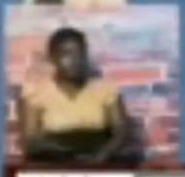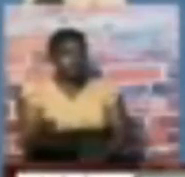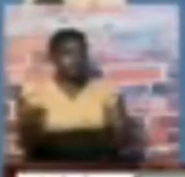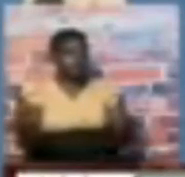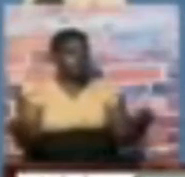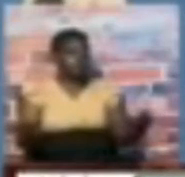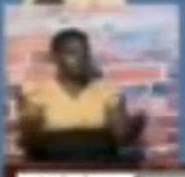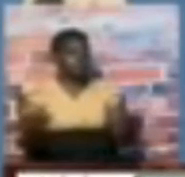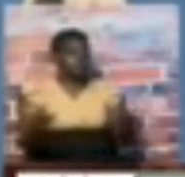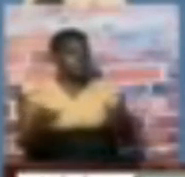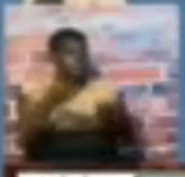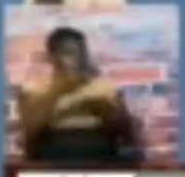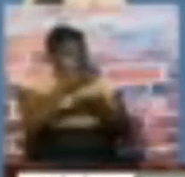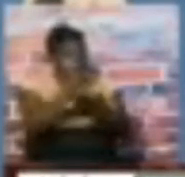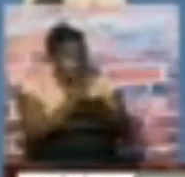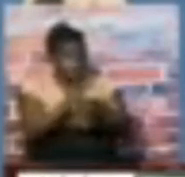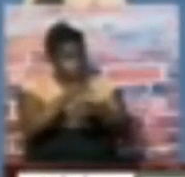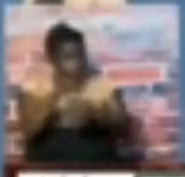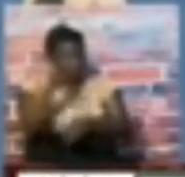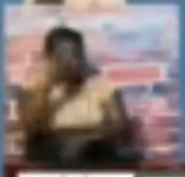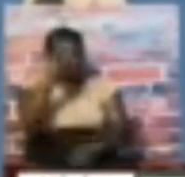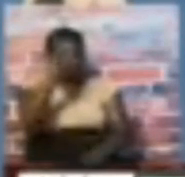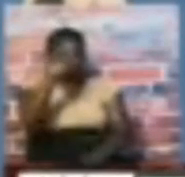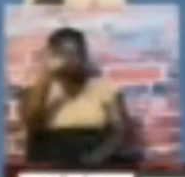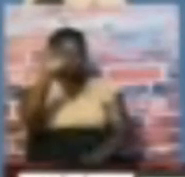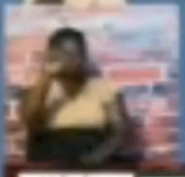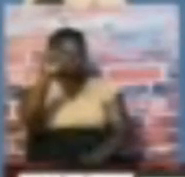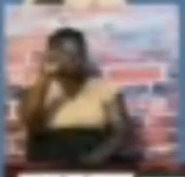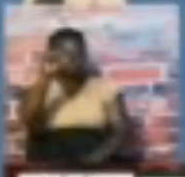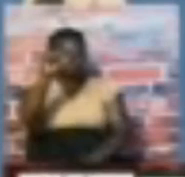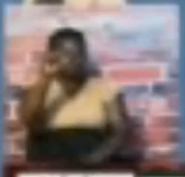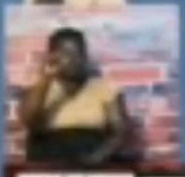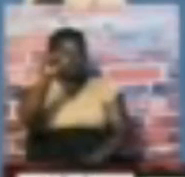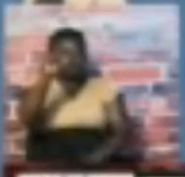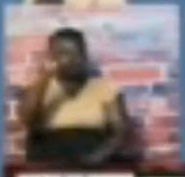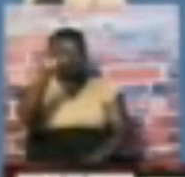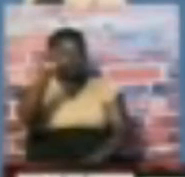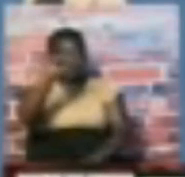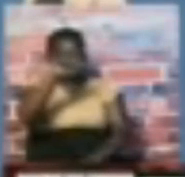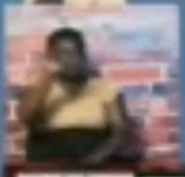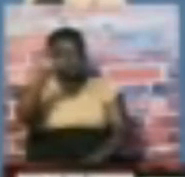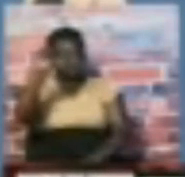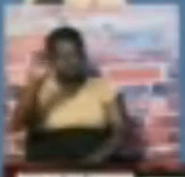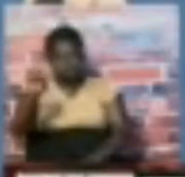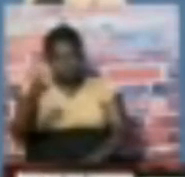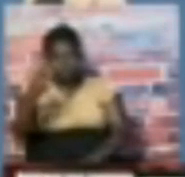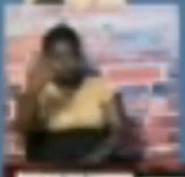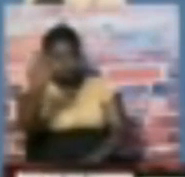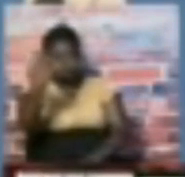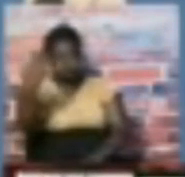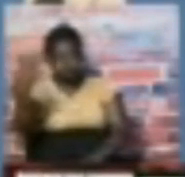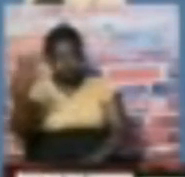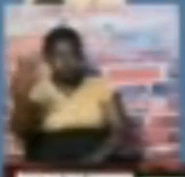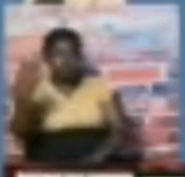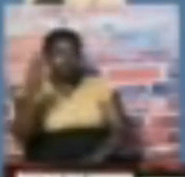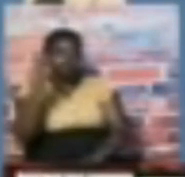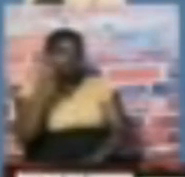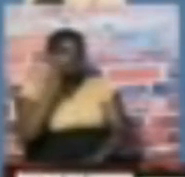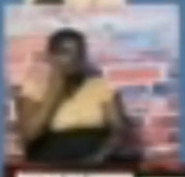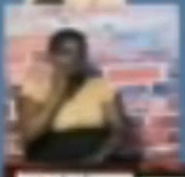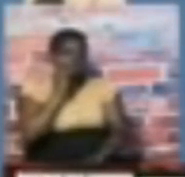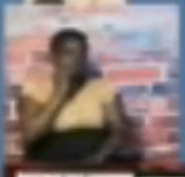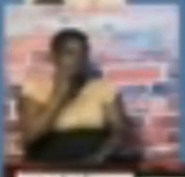Chidawarime Bakery, 12.5 tons of maize flour. KK Group Companies,